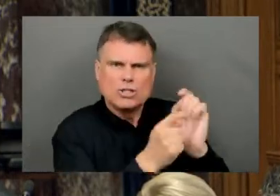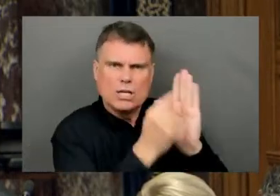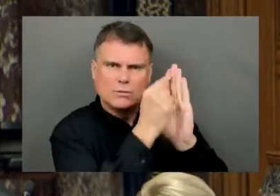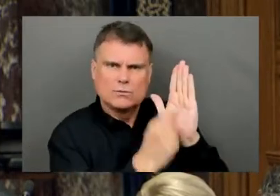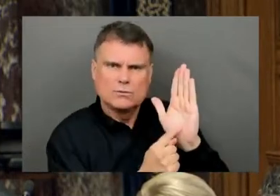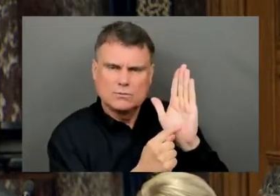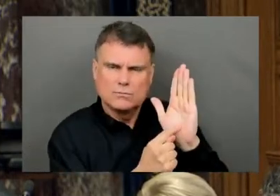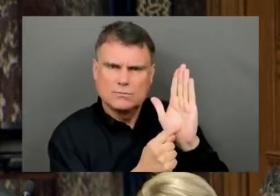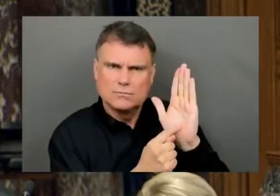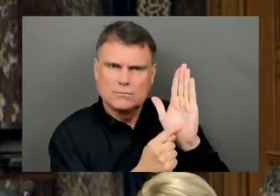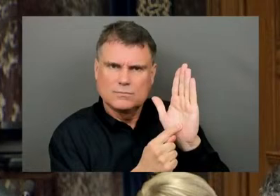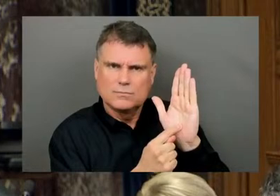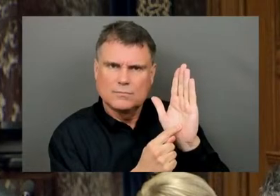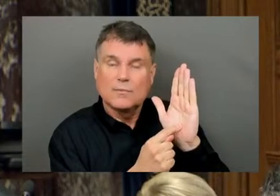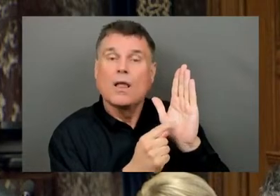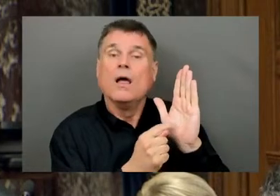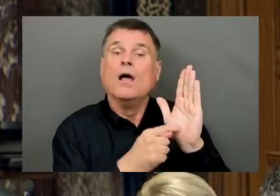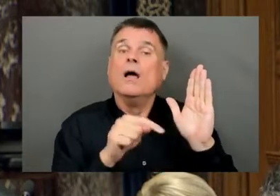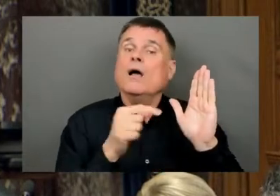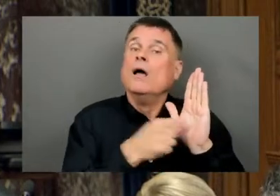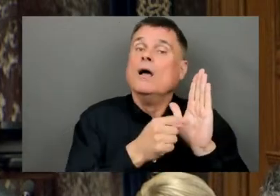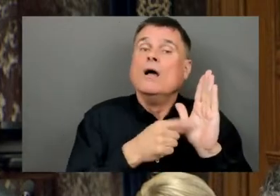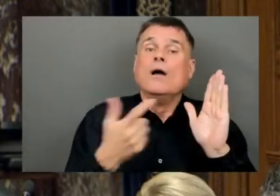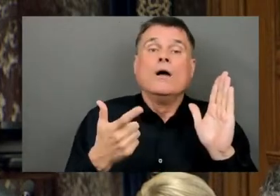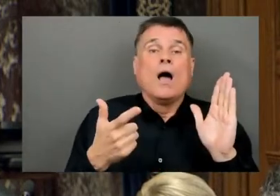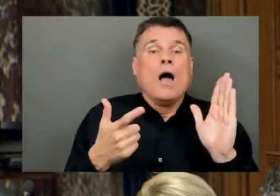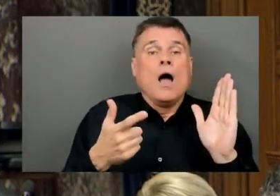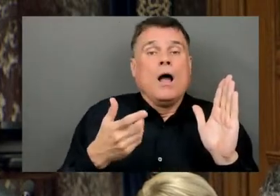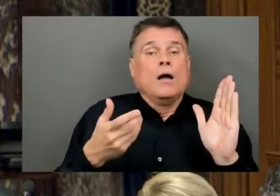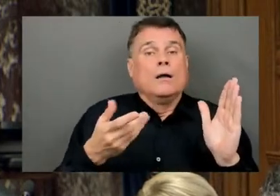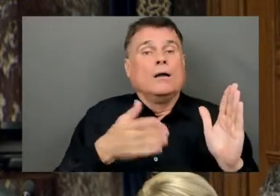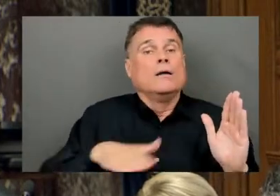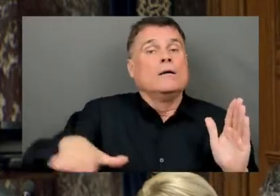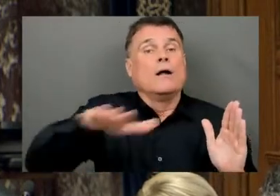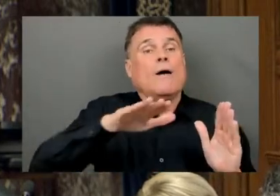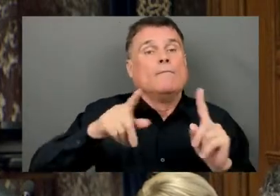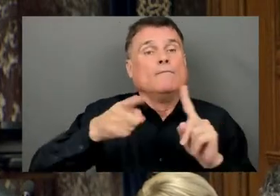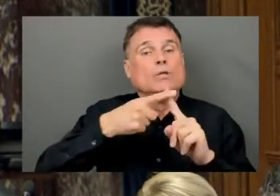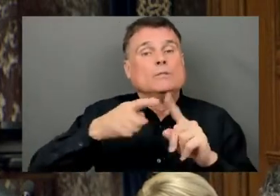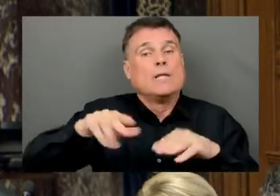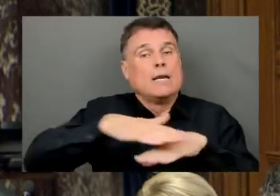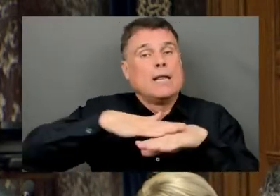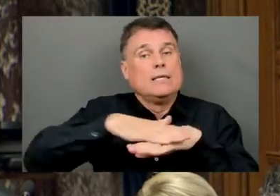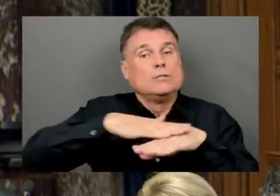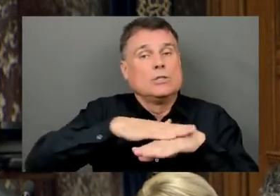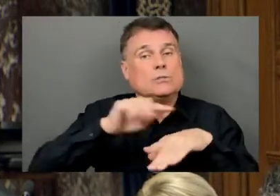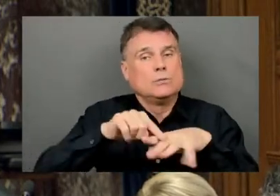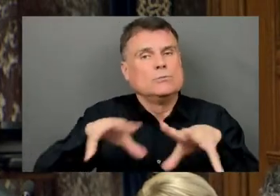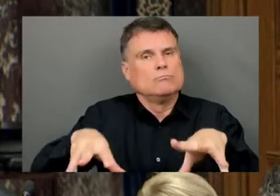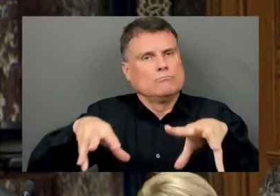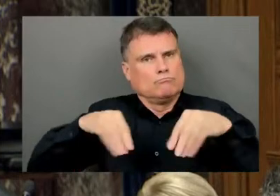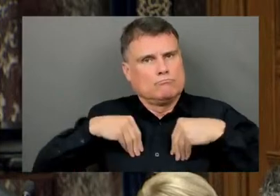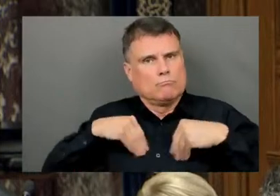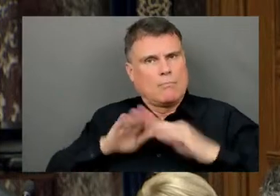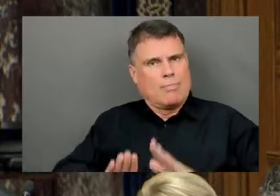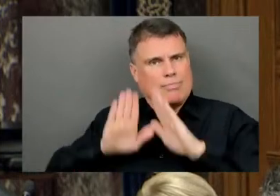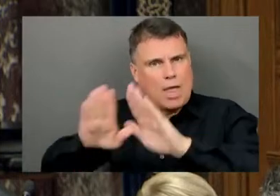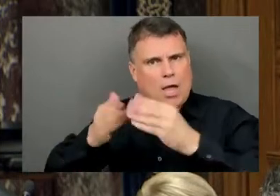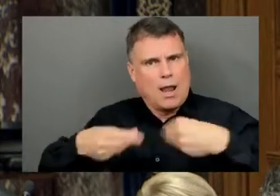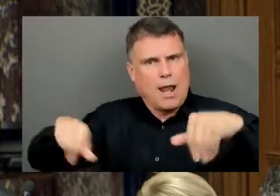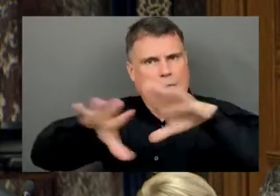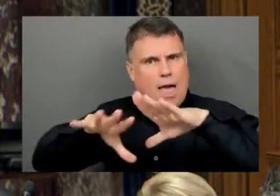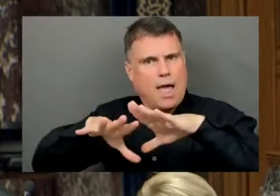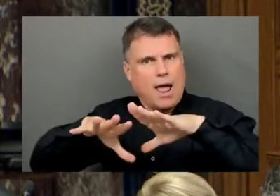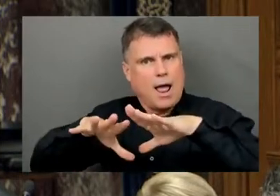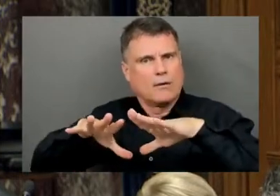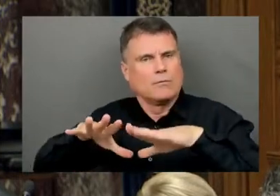all BC First Nations the ability to hold land in the name of a First Nation. The bill will